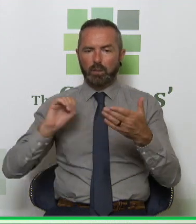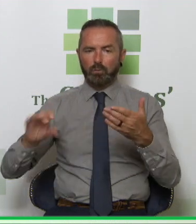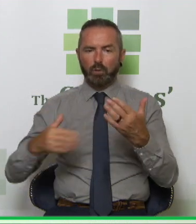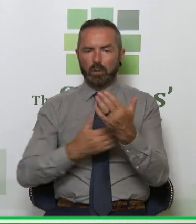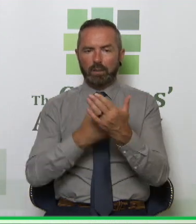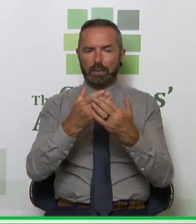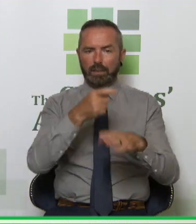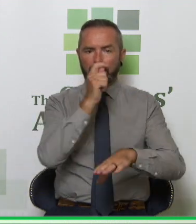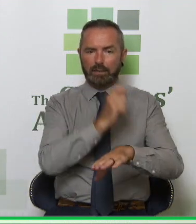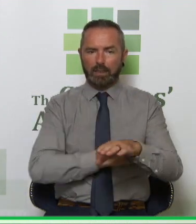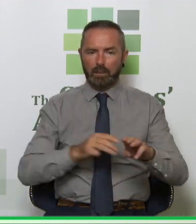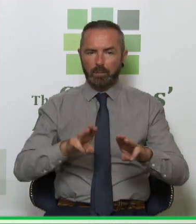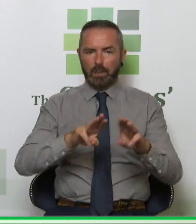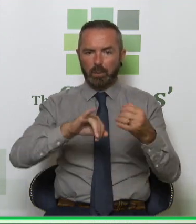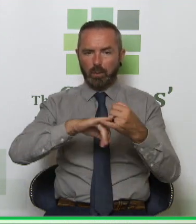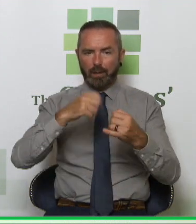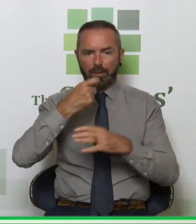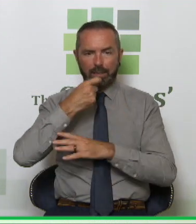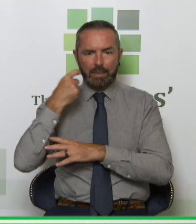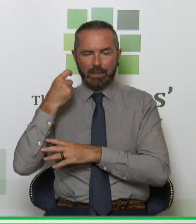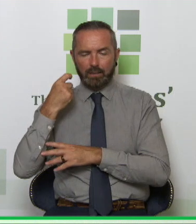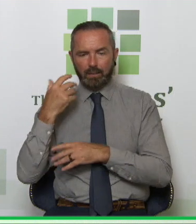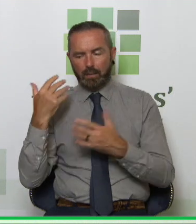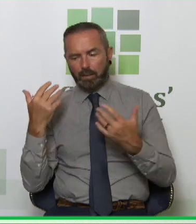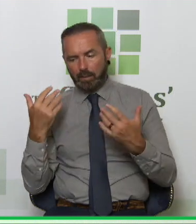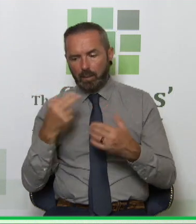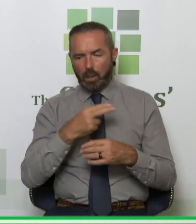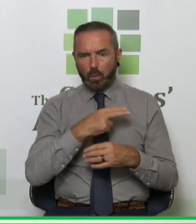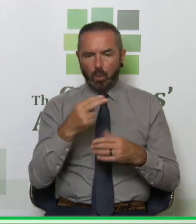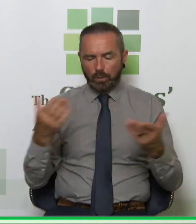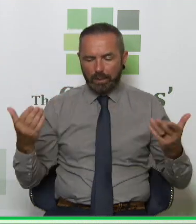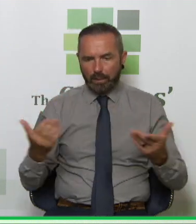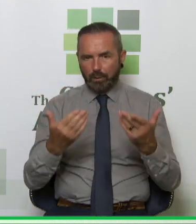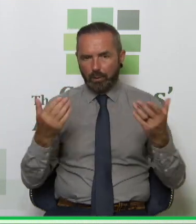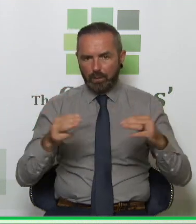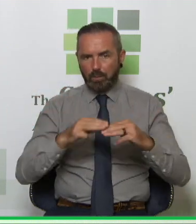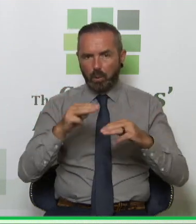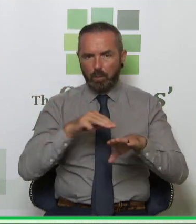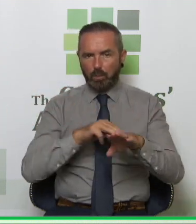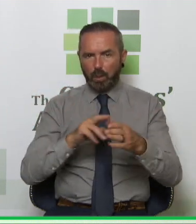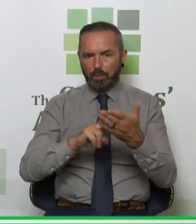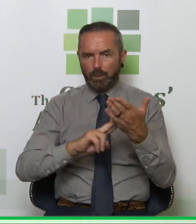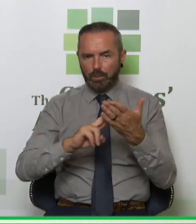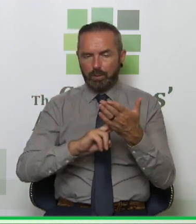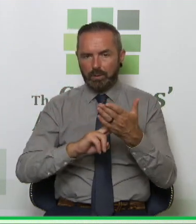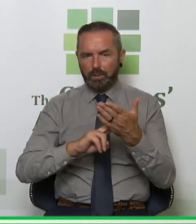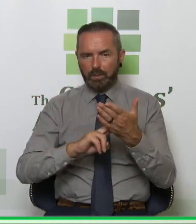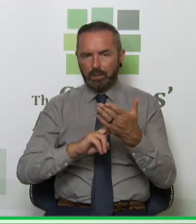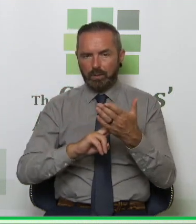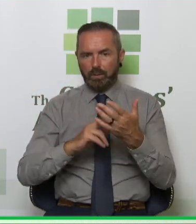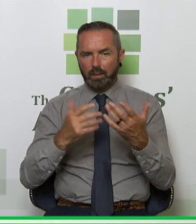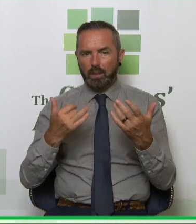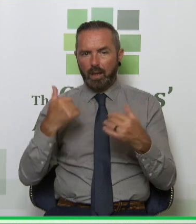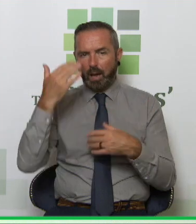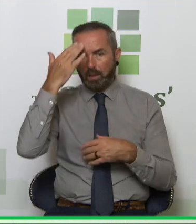from people who are addicted is not going to incentivize more problem drug use. I know it's really counterintuitive, and